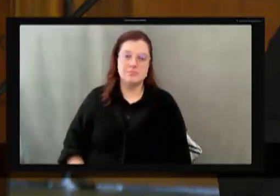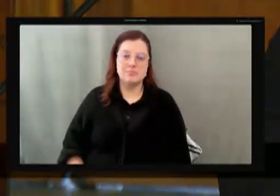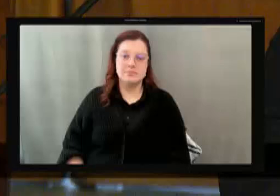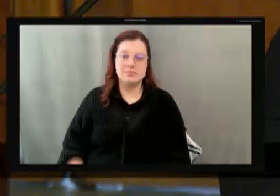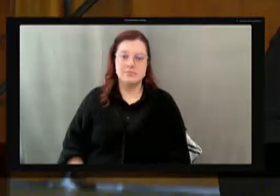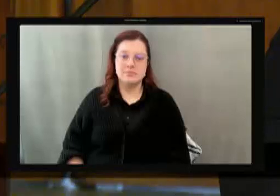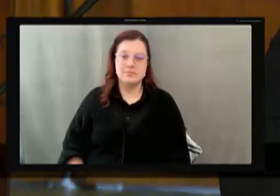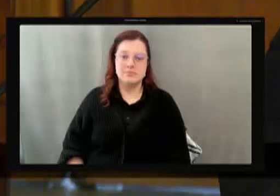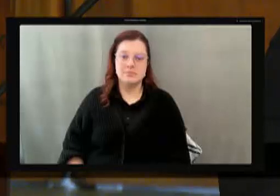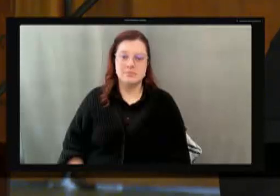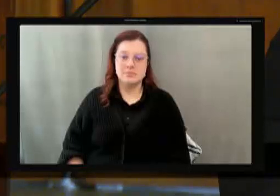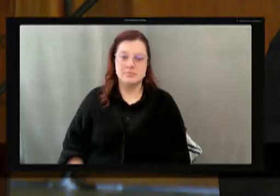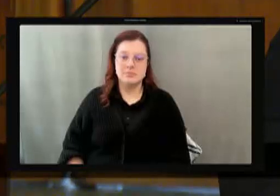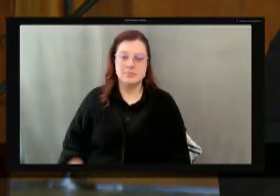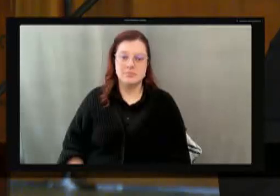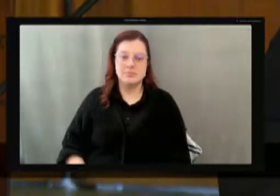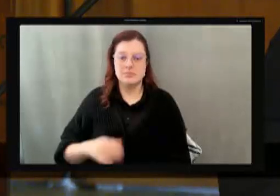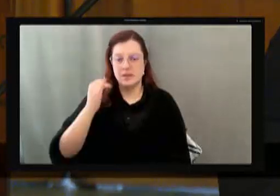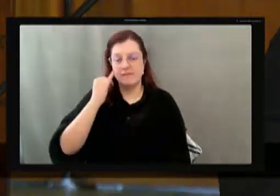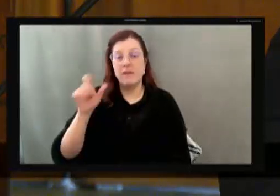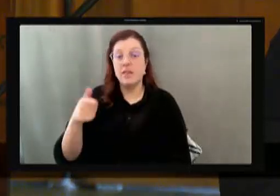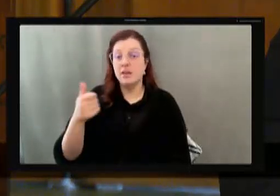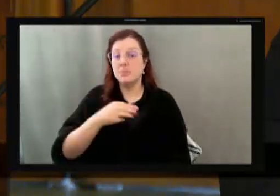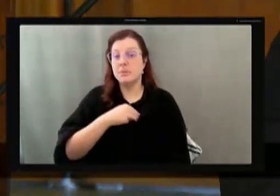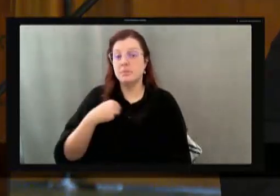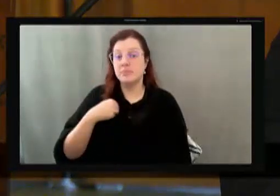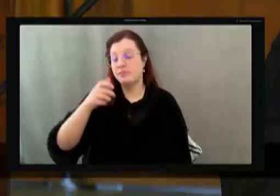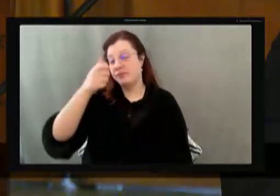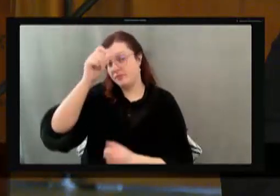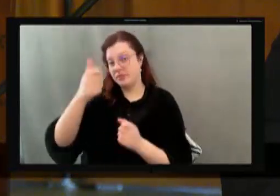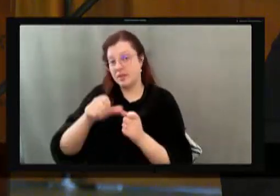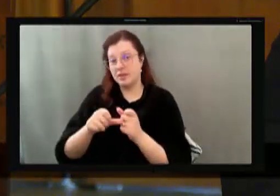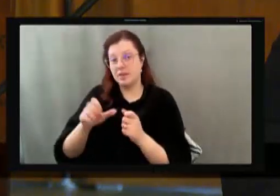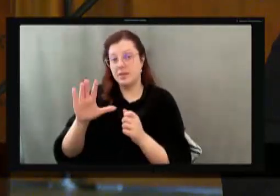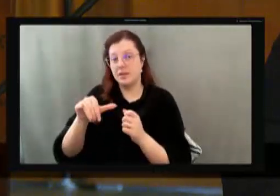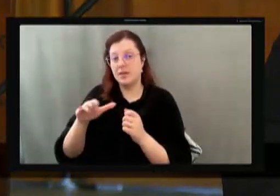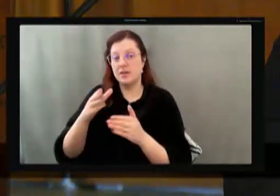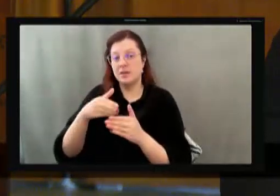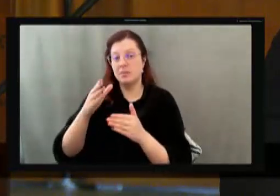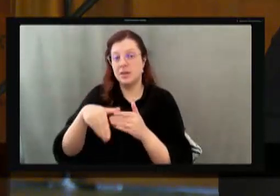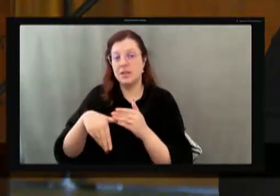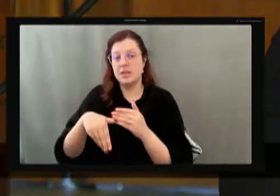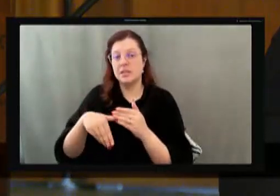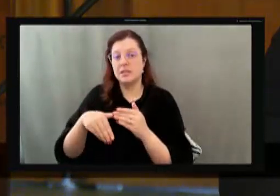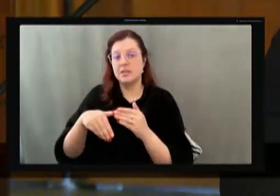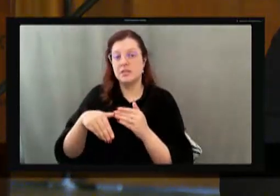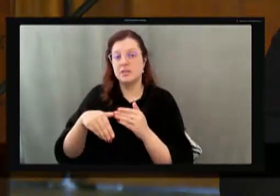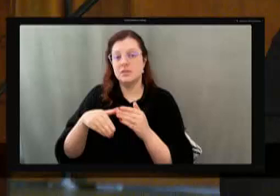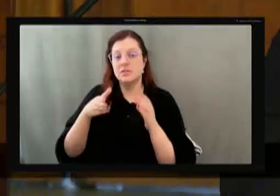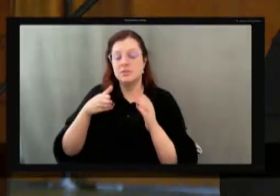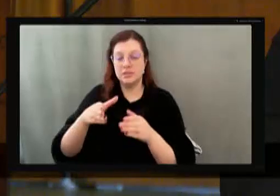if other members remember the complete streets post agenda that we had,